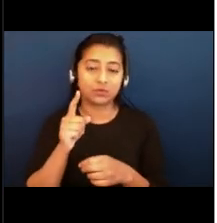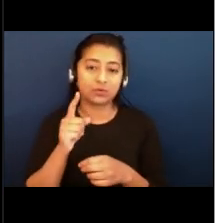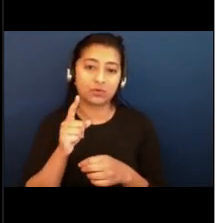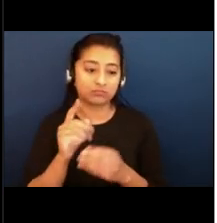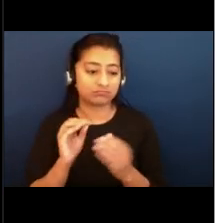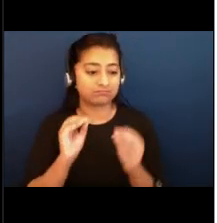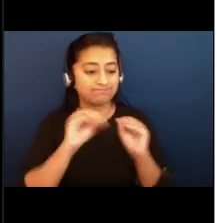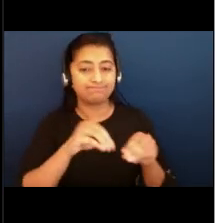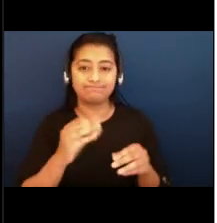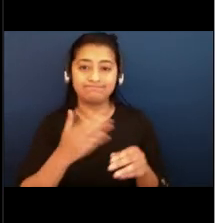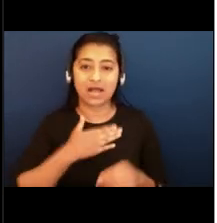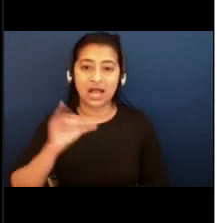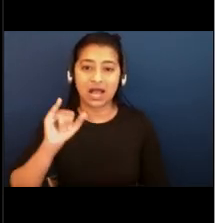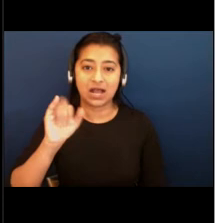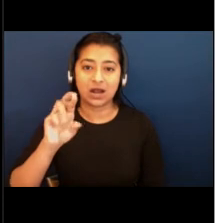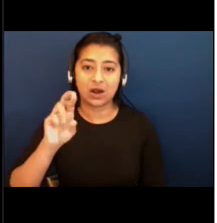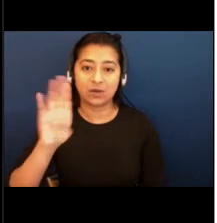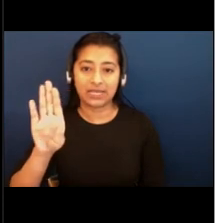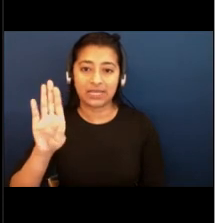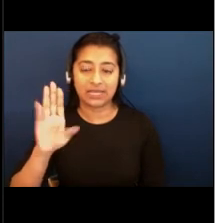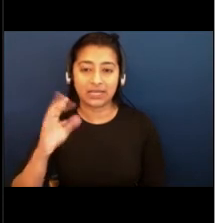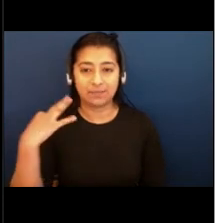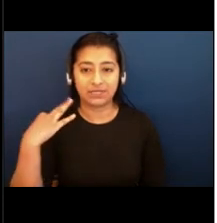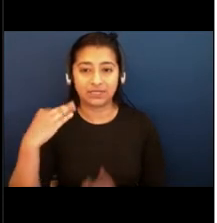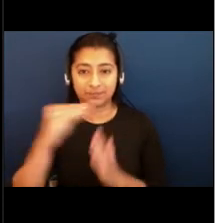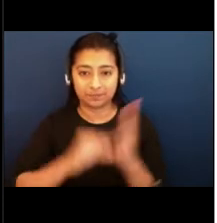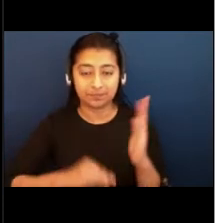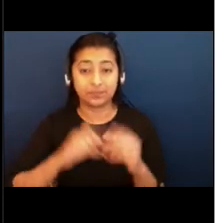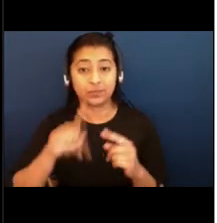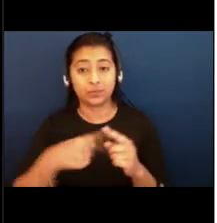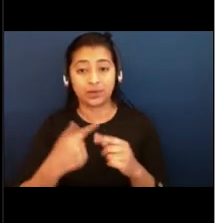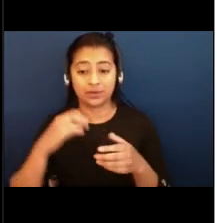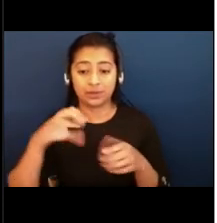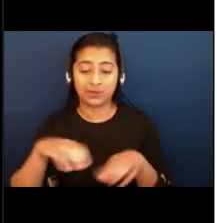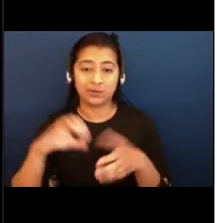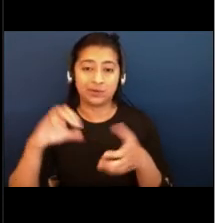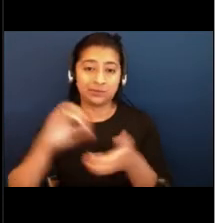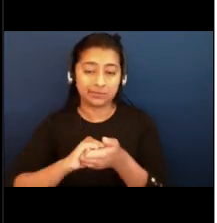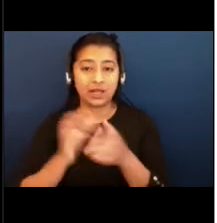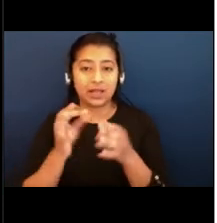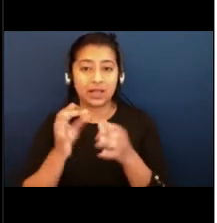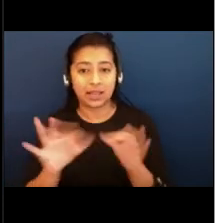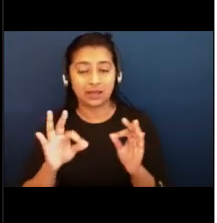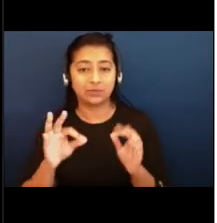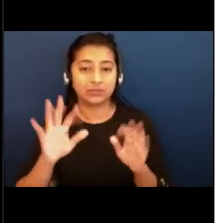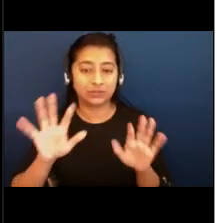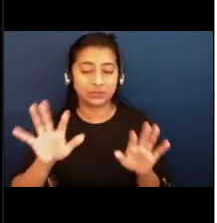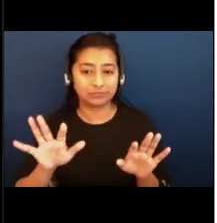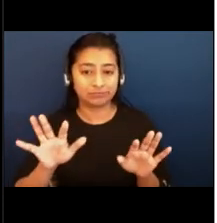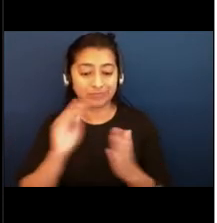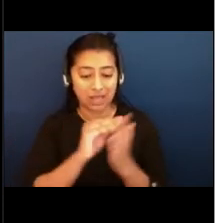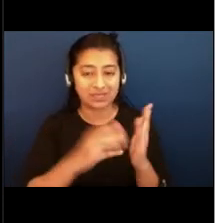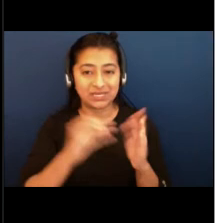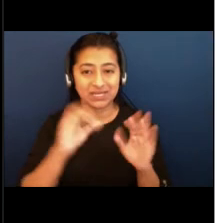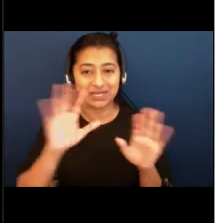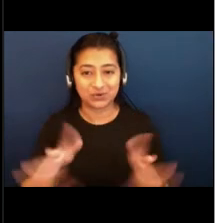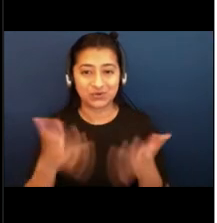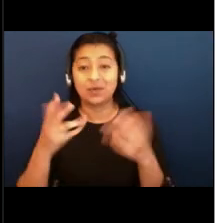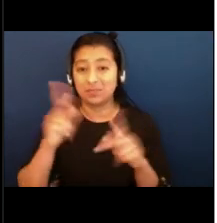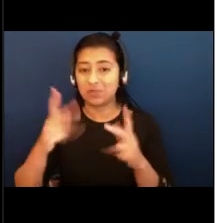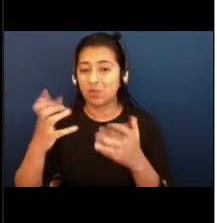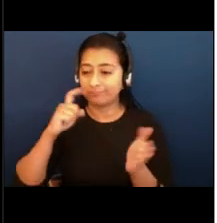IRB applications that when I'm doing collaborative language documentation and revitalization projects, people typically want to be named and to